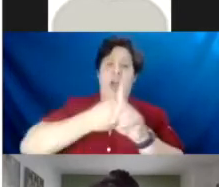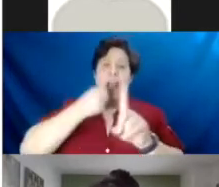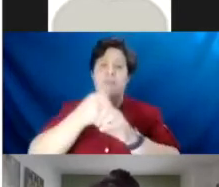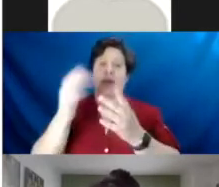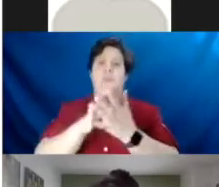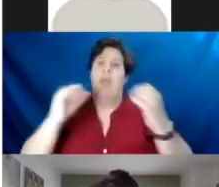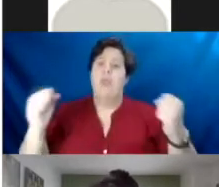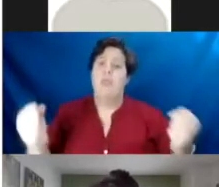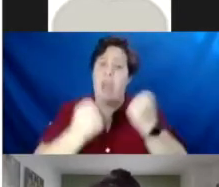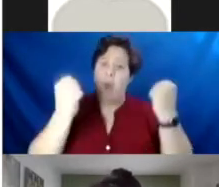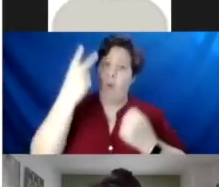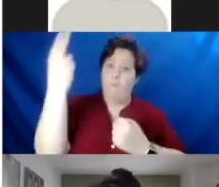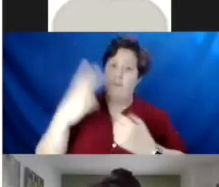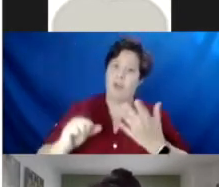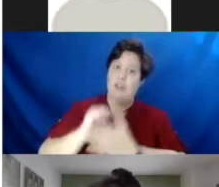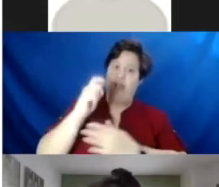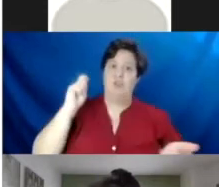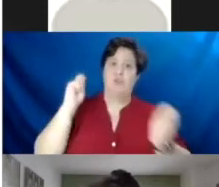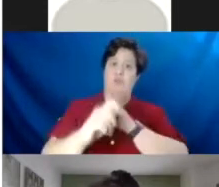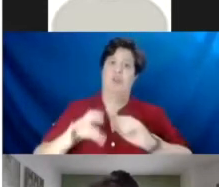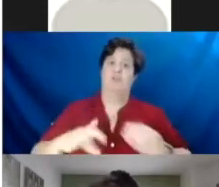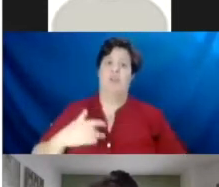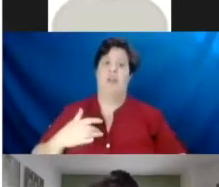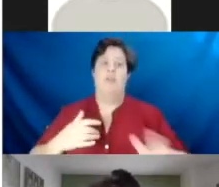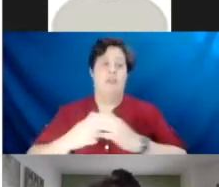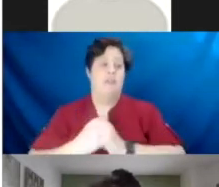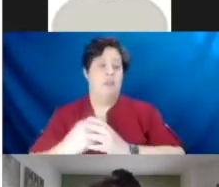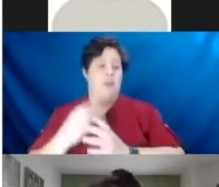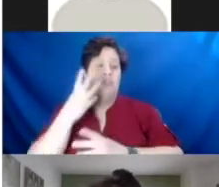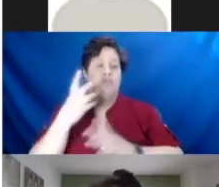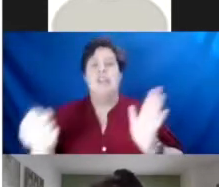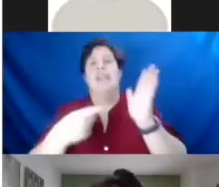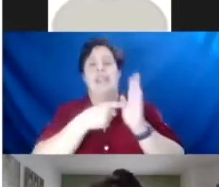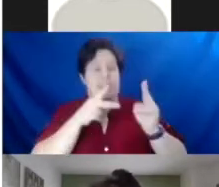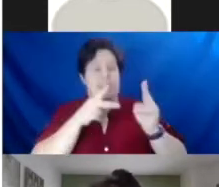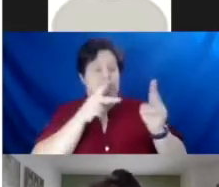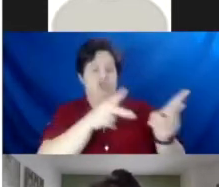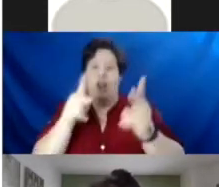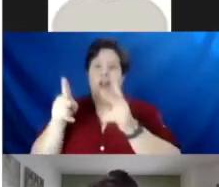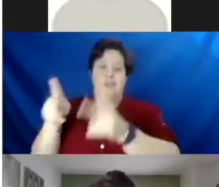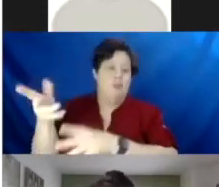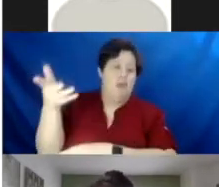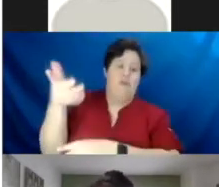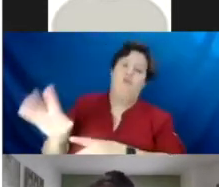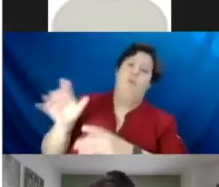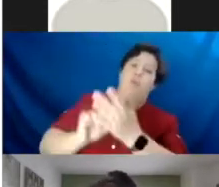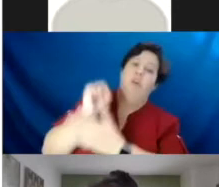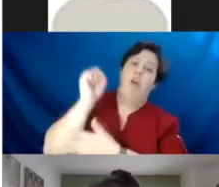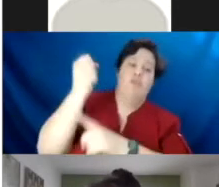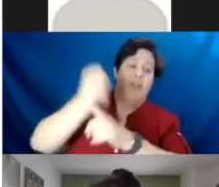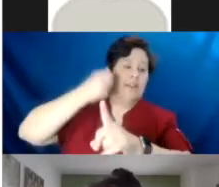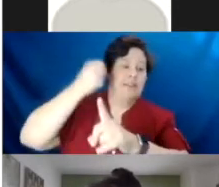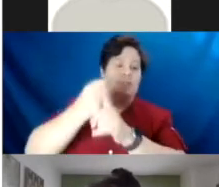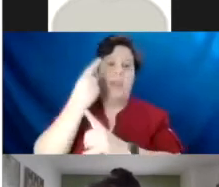the people of Lewisham to change lives. 3 key strands emerged from the cultural activism idea to form the